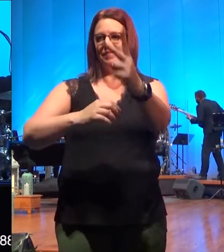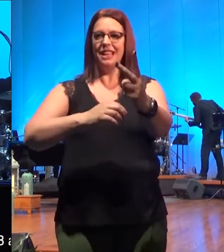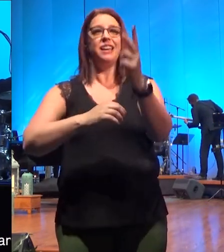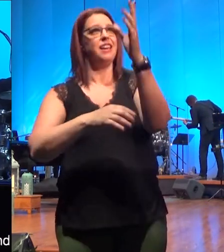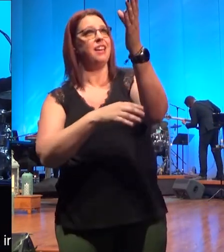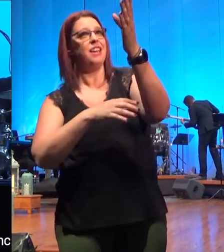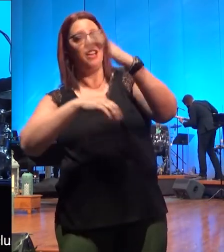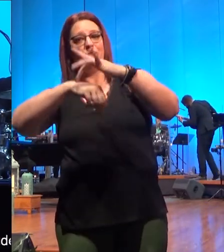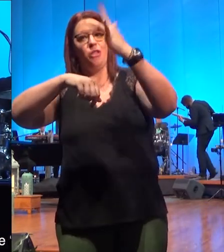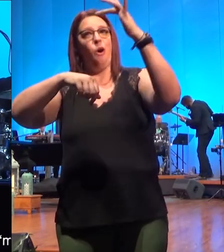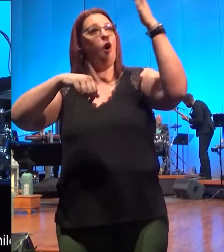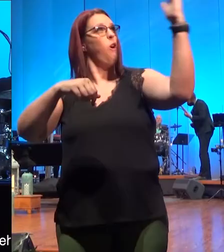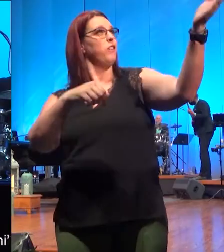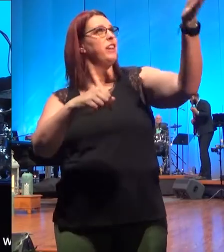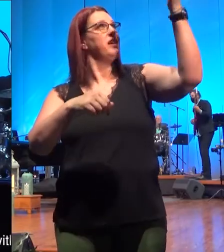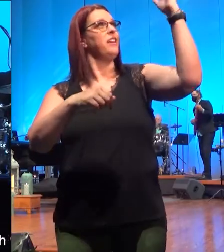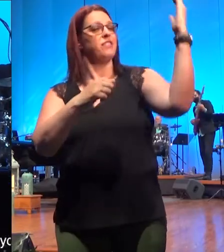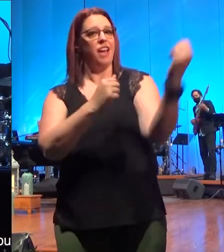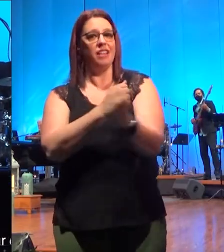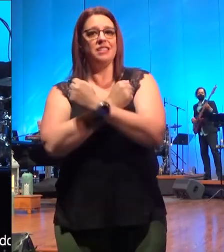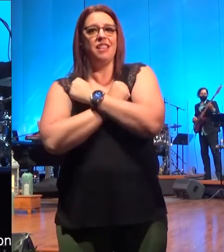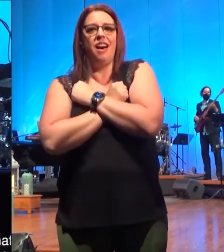God's